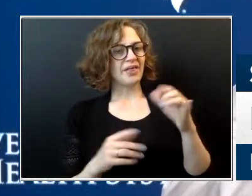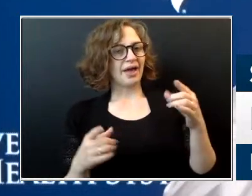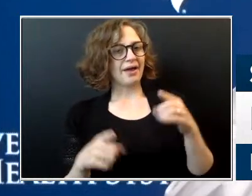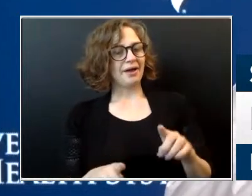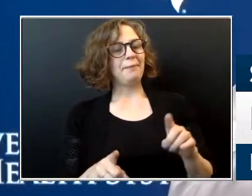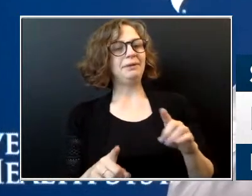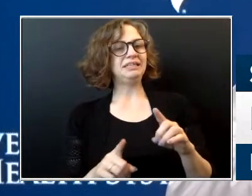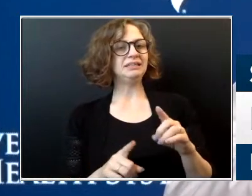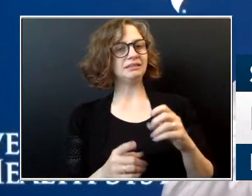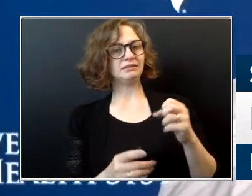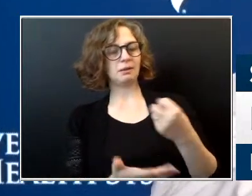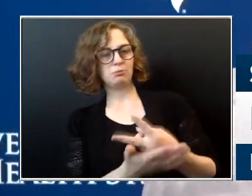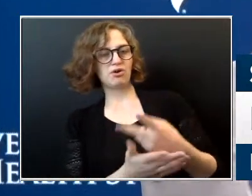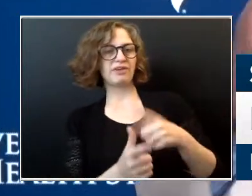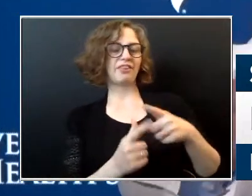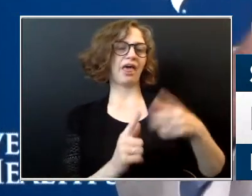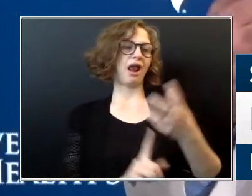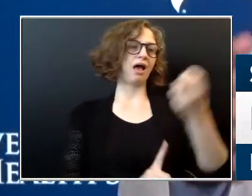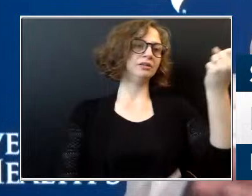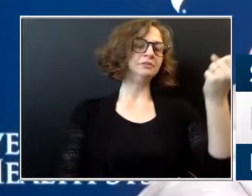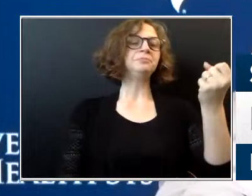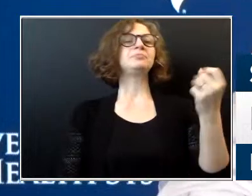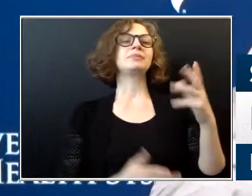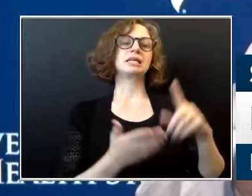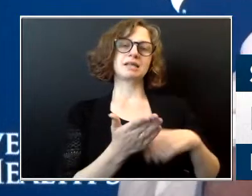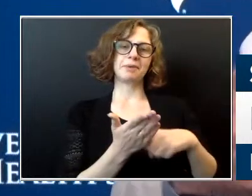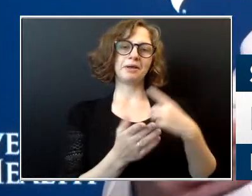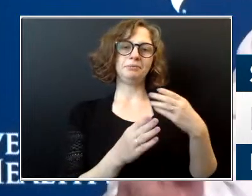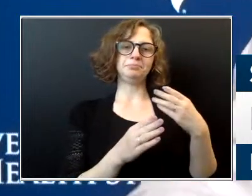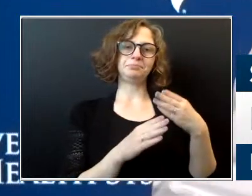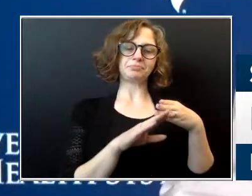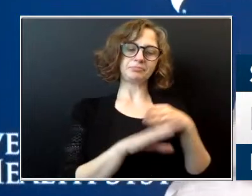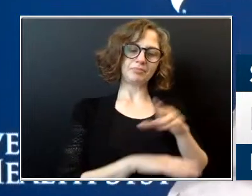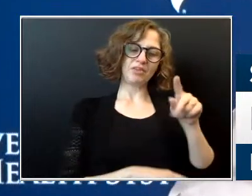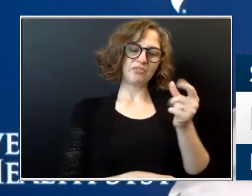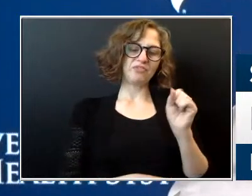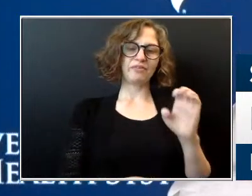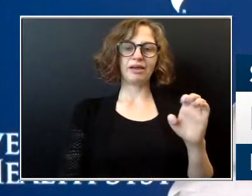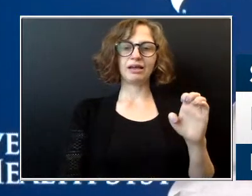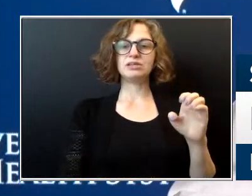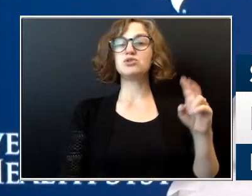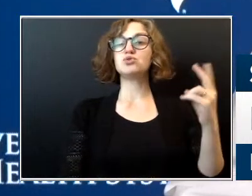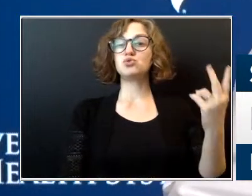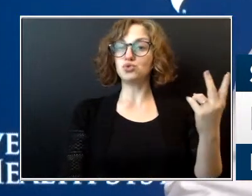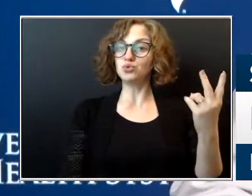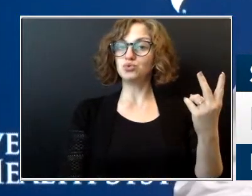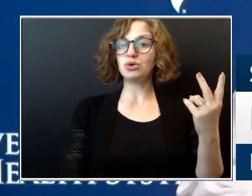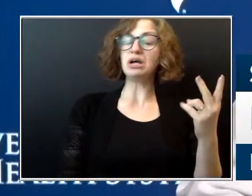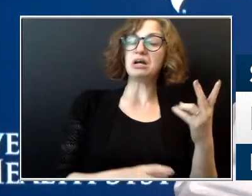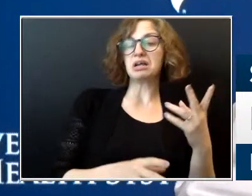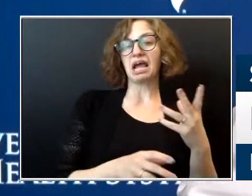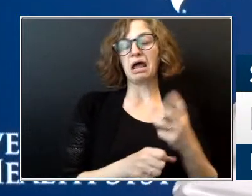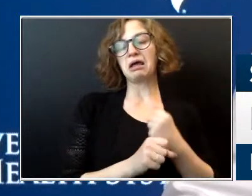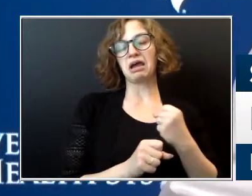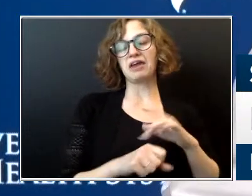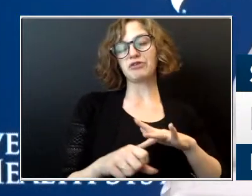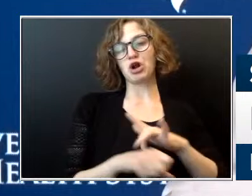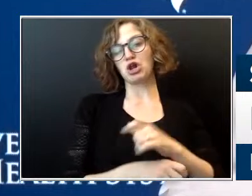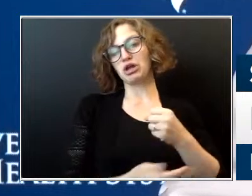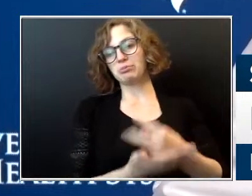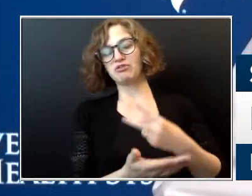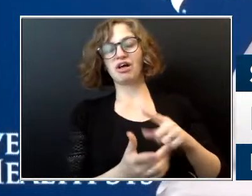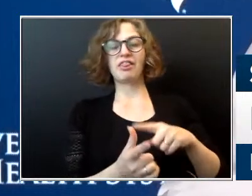can get it approval, and then after the phase 3 trials there, they have a regular approval for the drug. KU, have